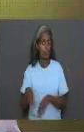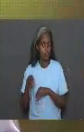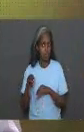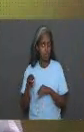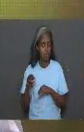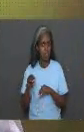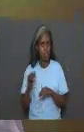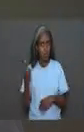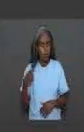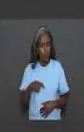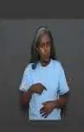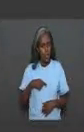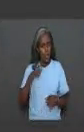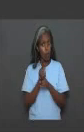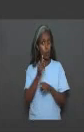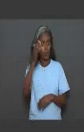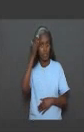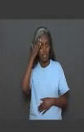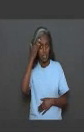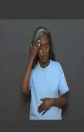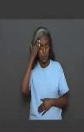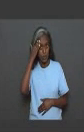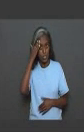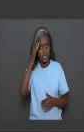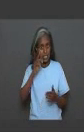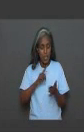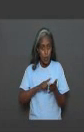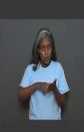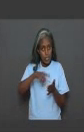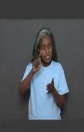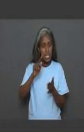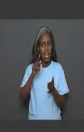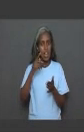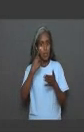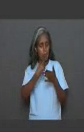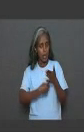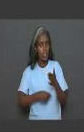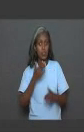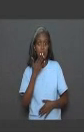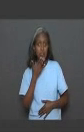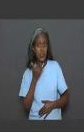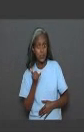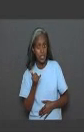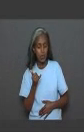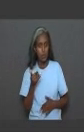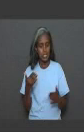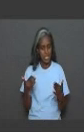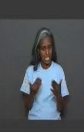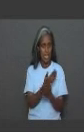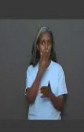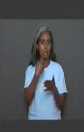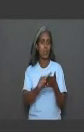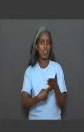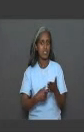Welcome back, students. We already know the original price of sugar along with